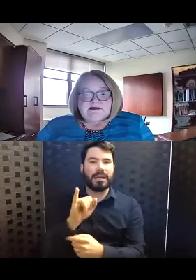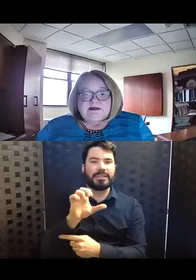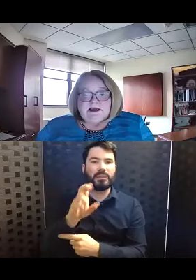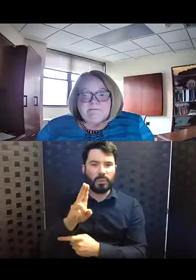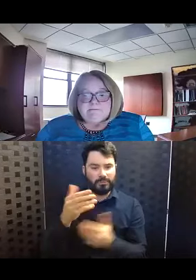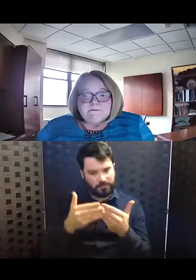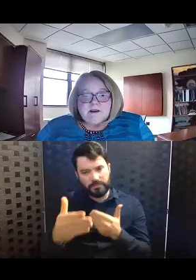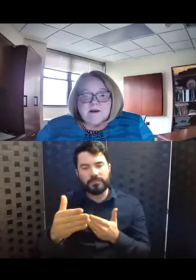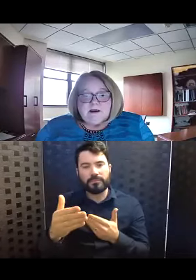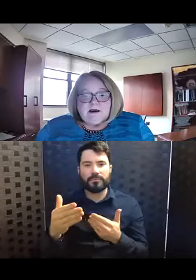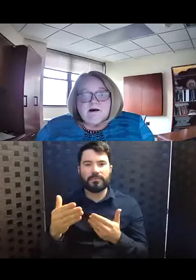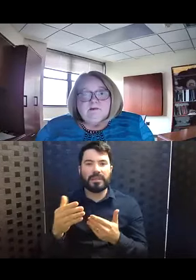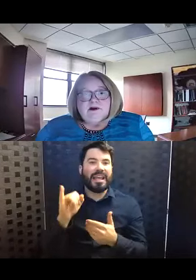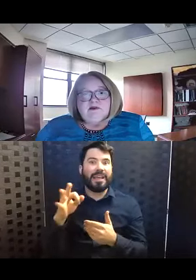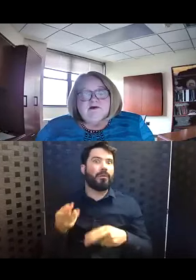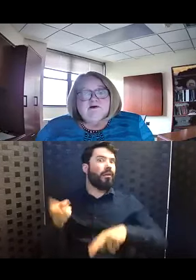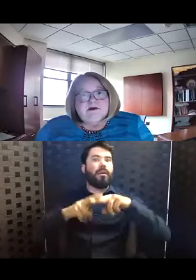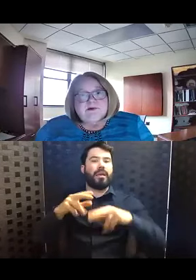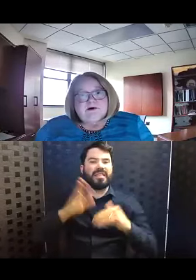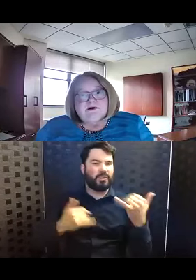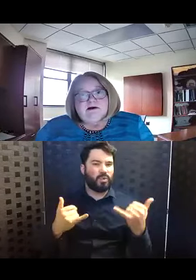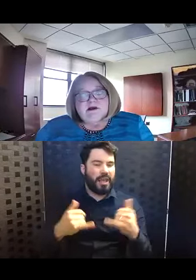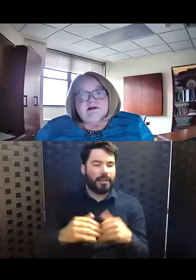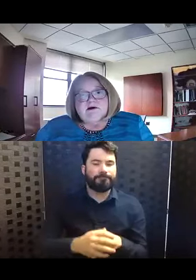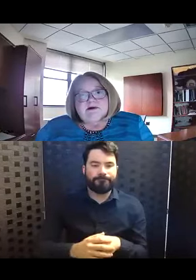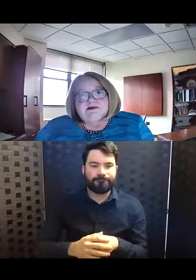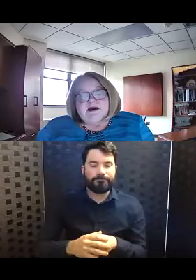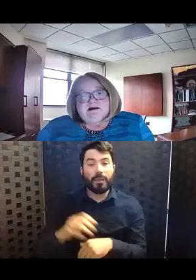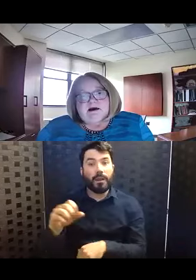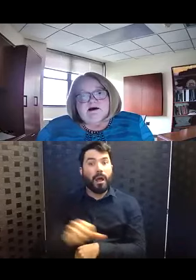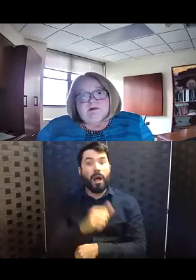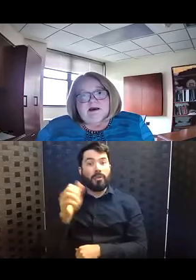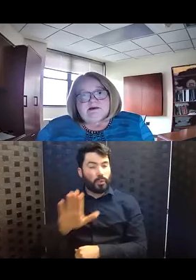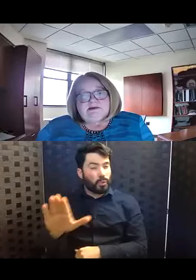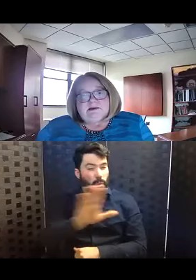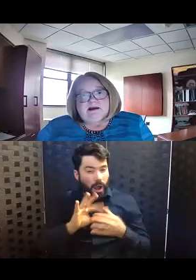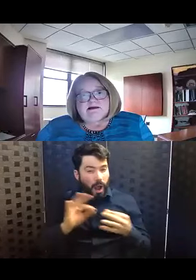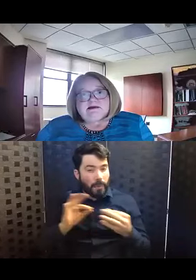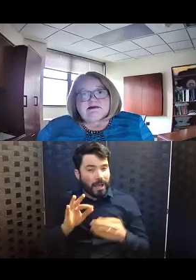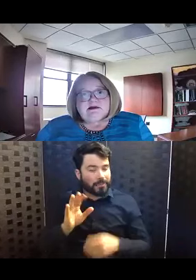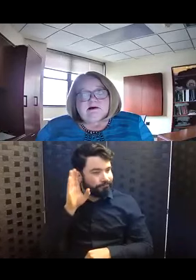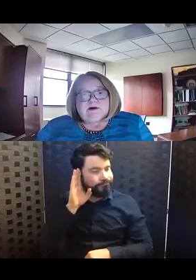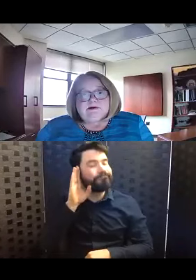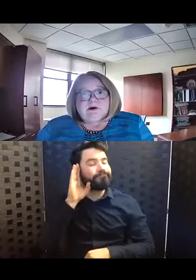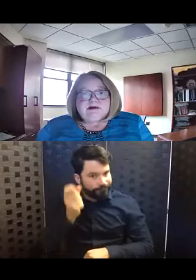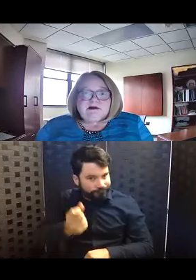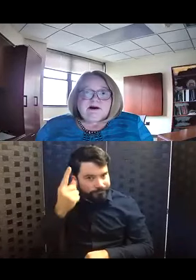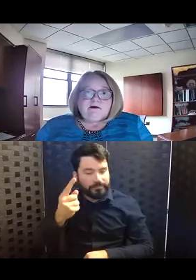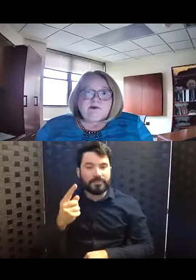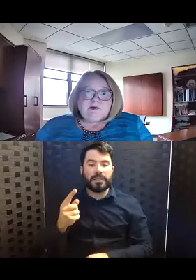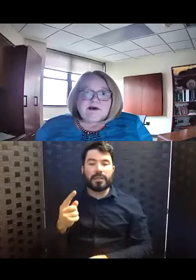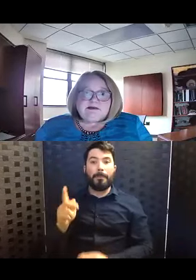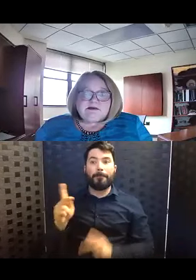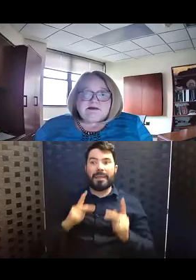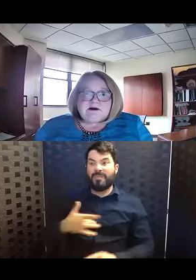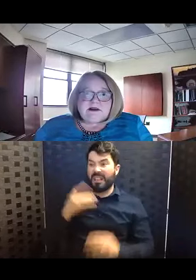capacity than it does today. One of the other things we heard loud and clear was that asymptomatic testing was requested